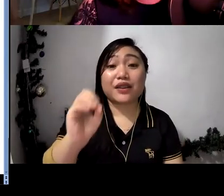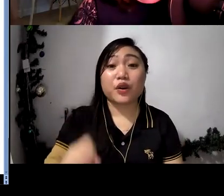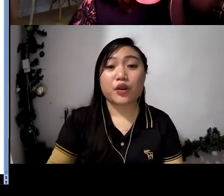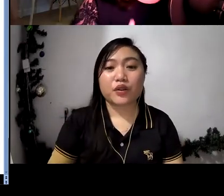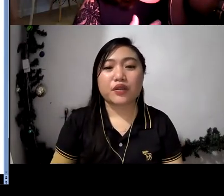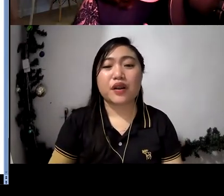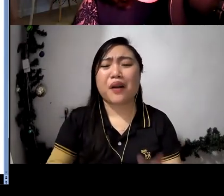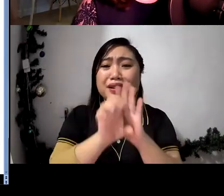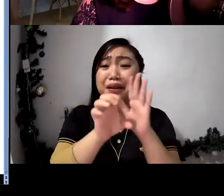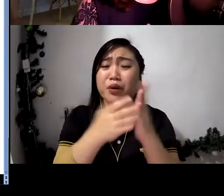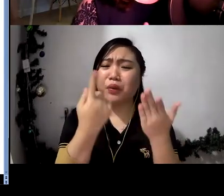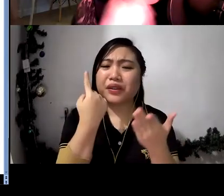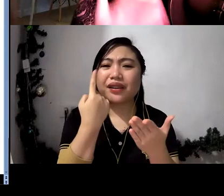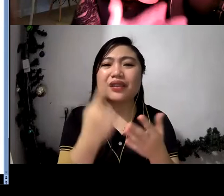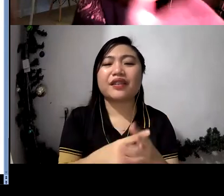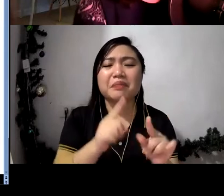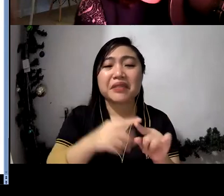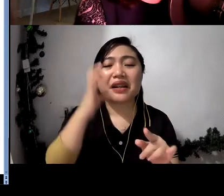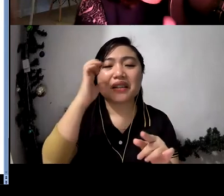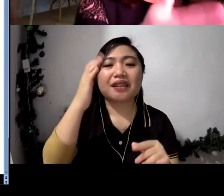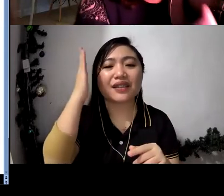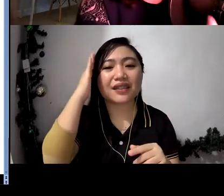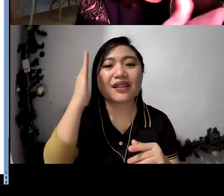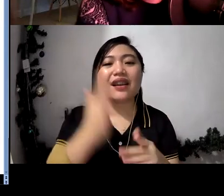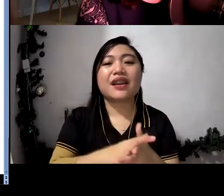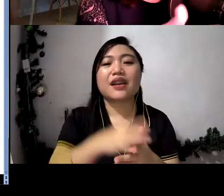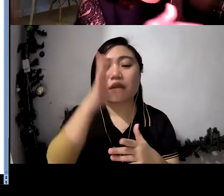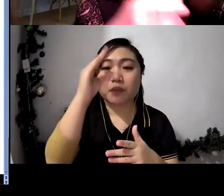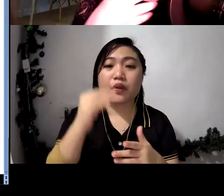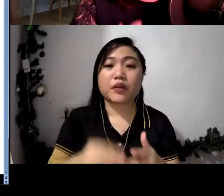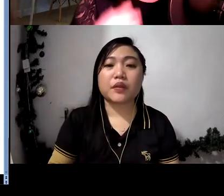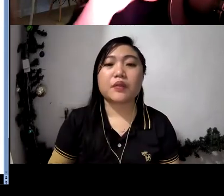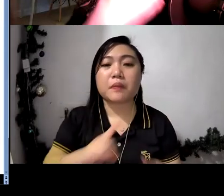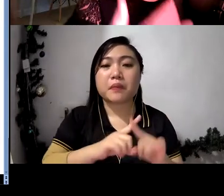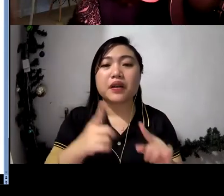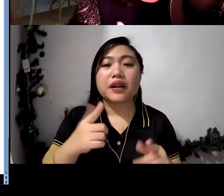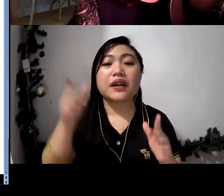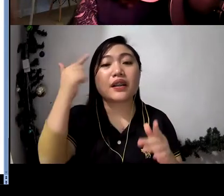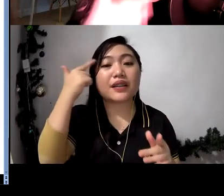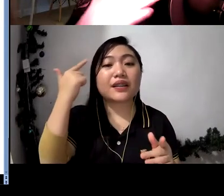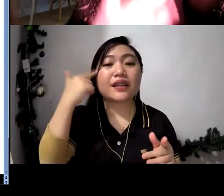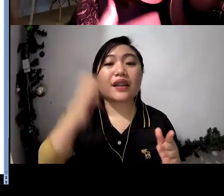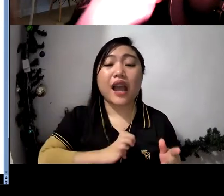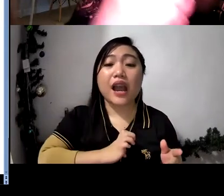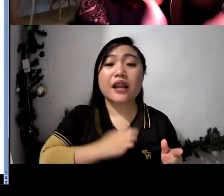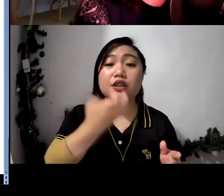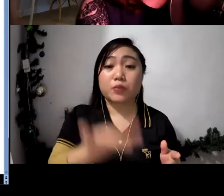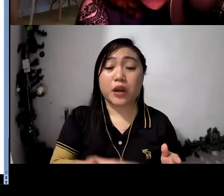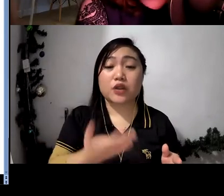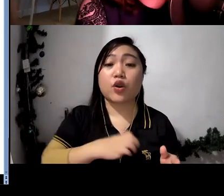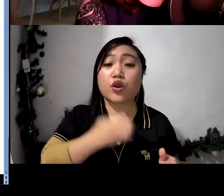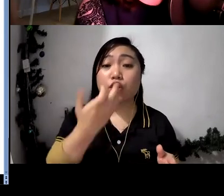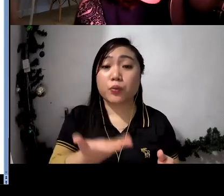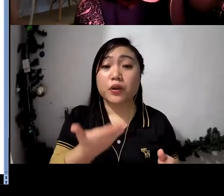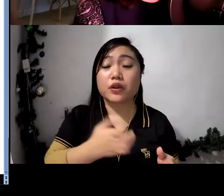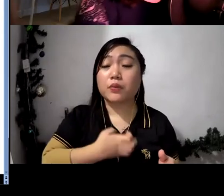lalaki, no? So yun, no? So yun yung ano natin, no? Yung gender expression is, you know, a demonstration of gender, so let it not be